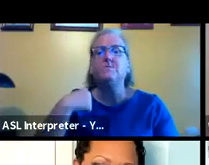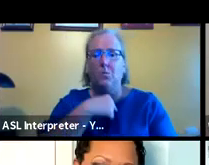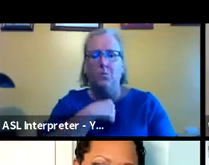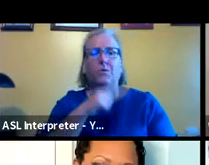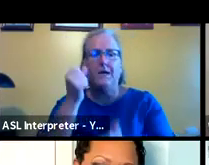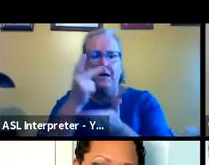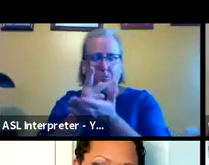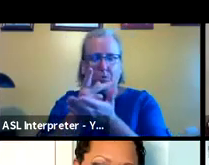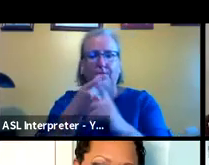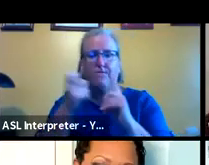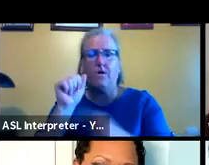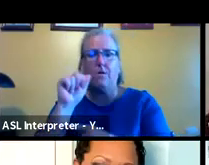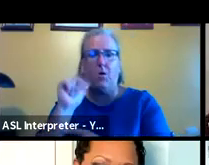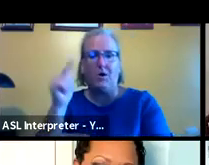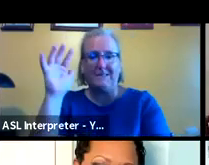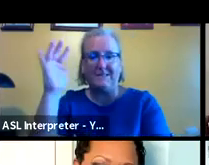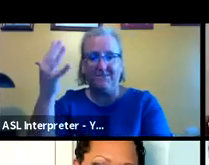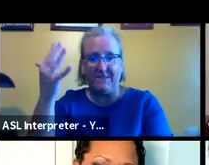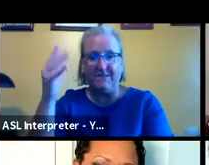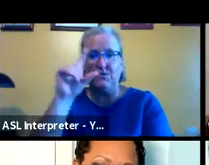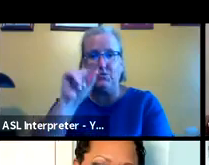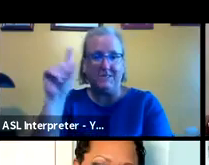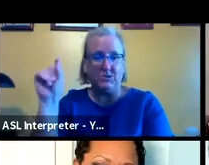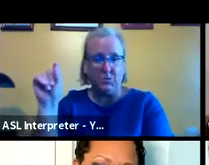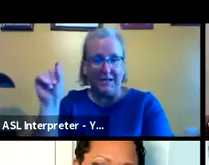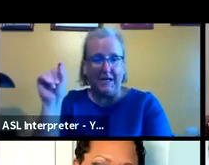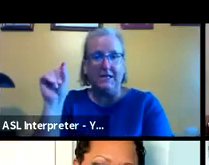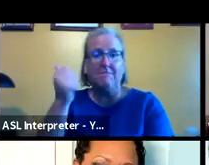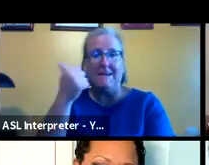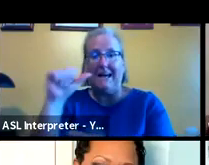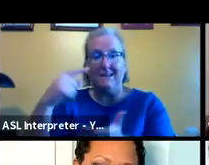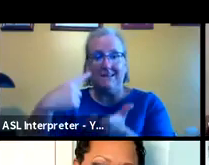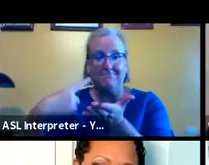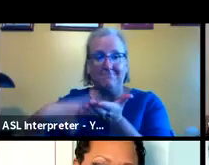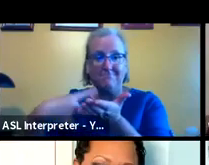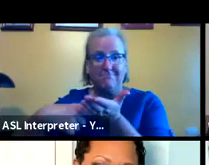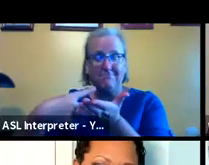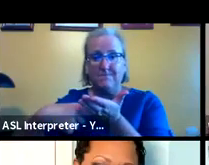meeting minutes from August 5th, 2020. Any discussion?